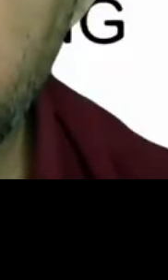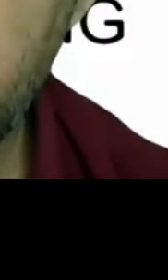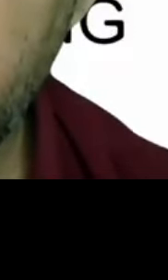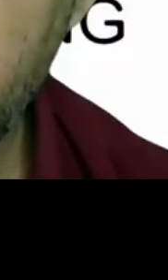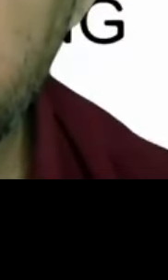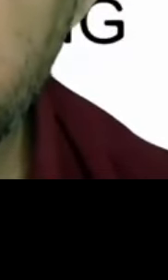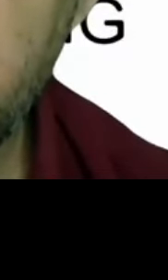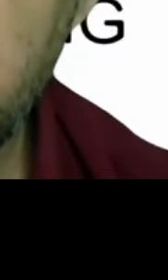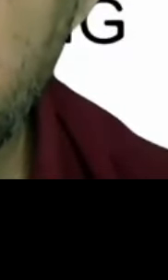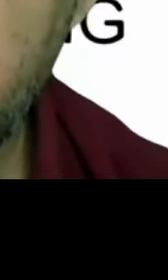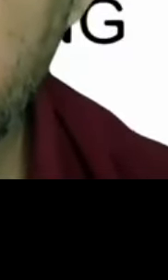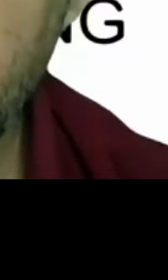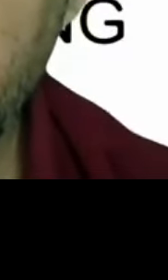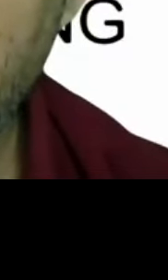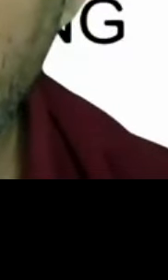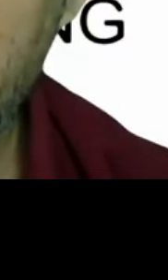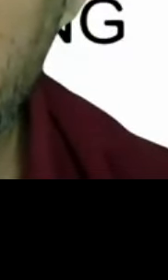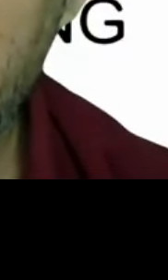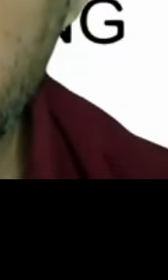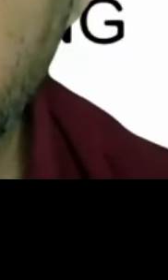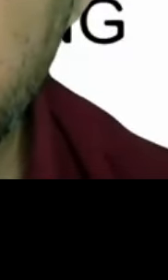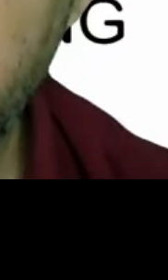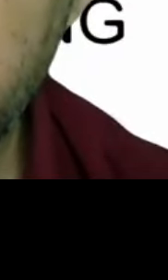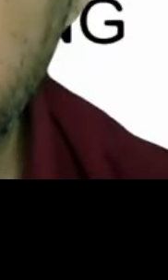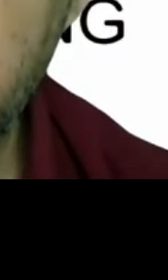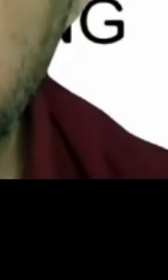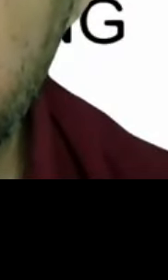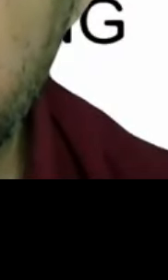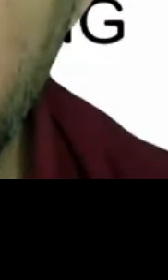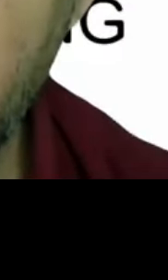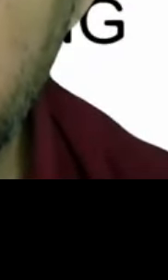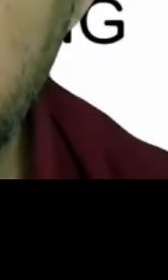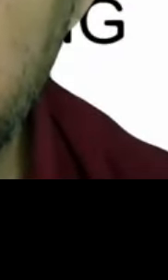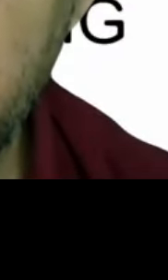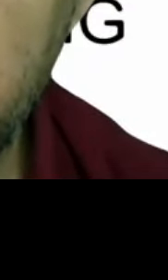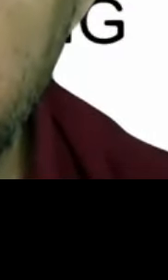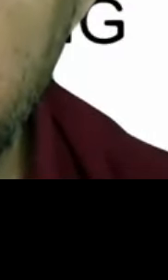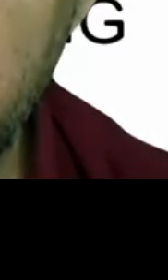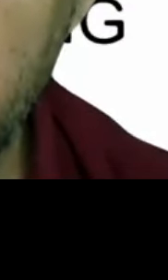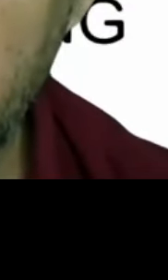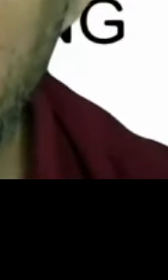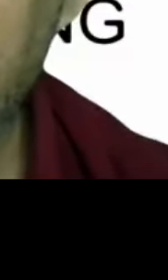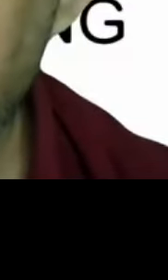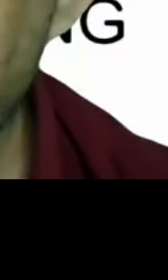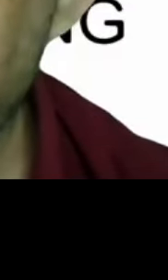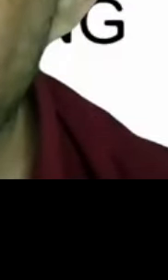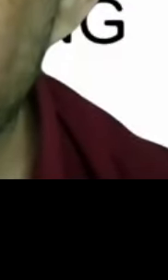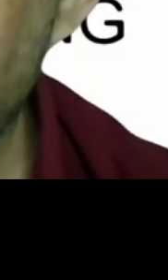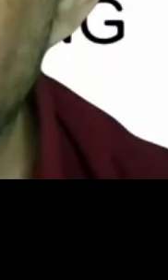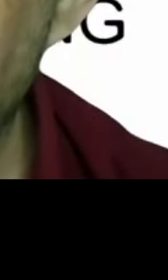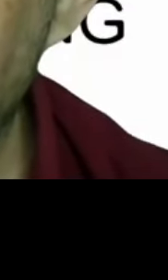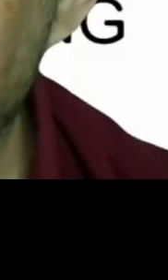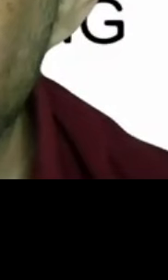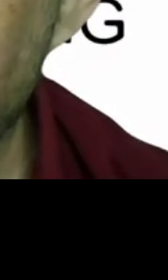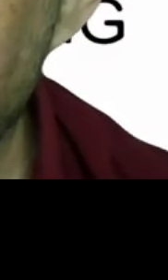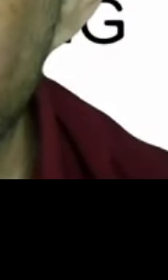used to have a very good system. I don't know if they continue with it, but I remember that there was